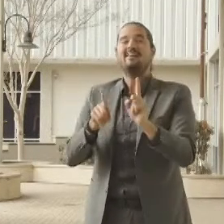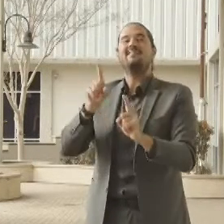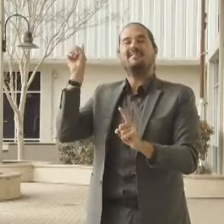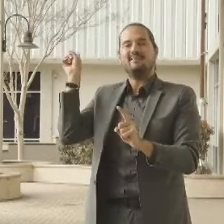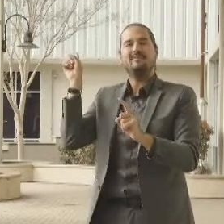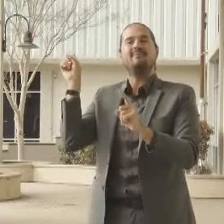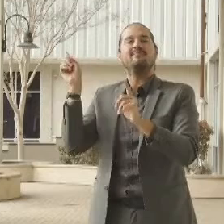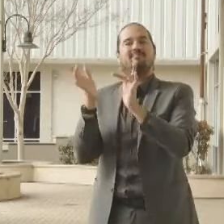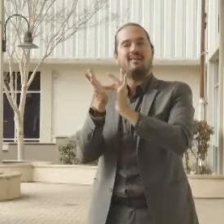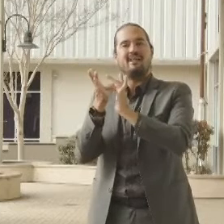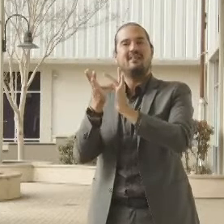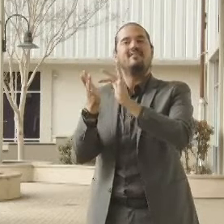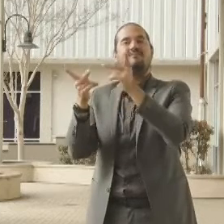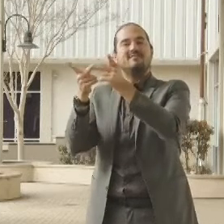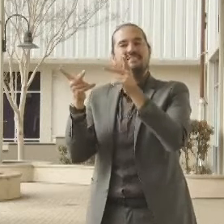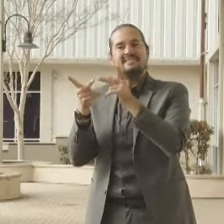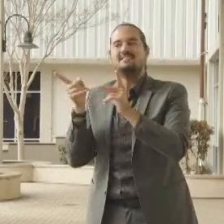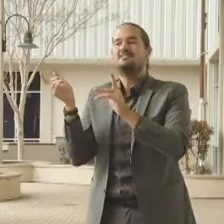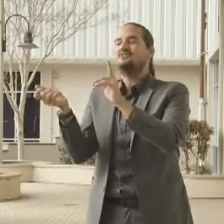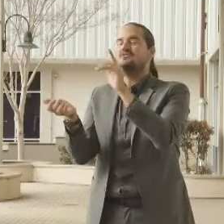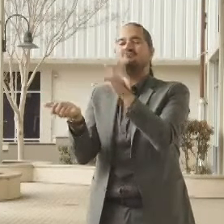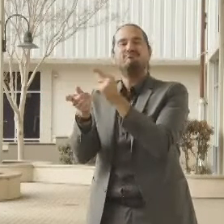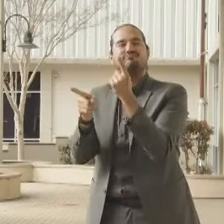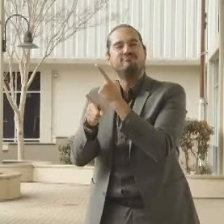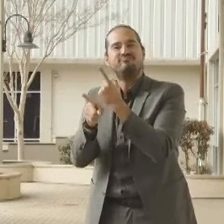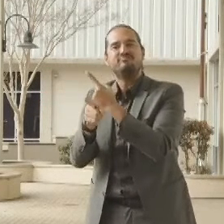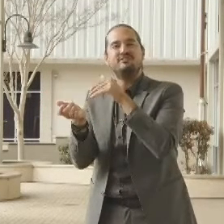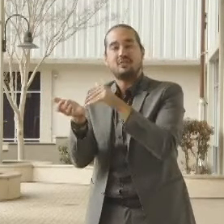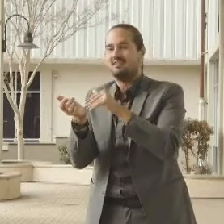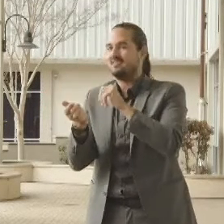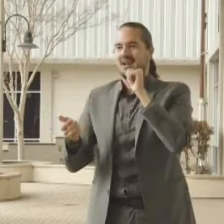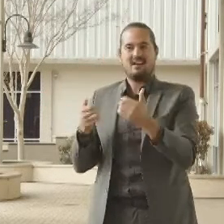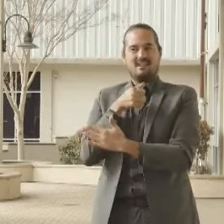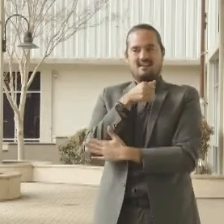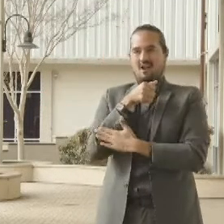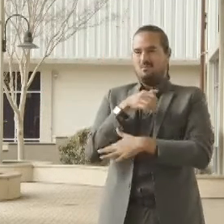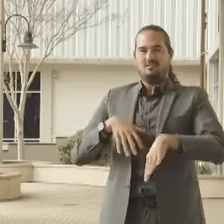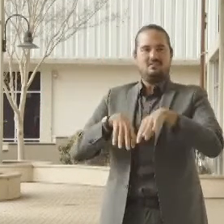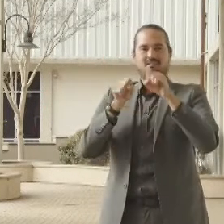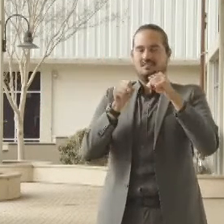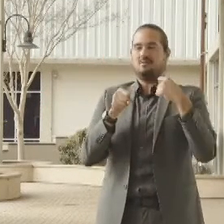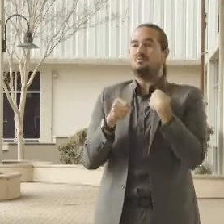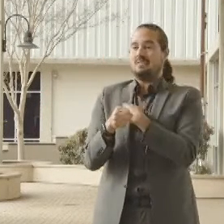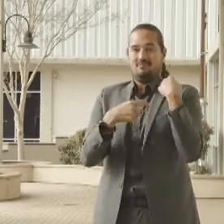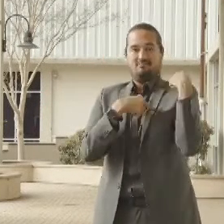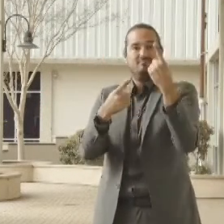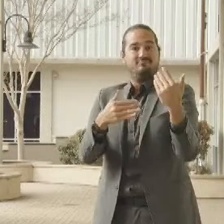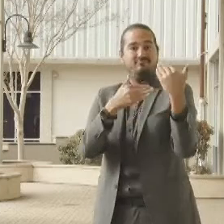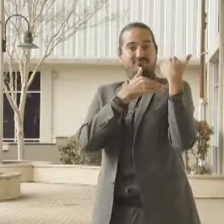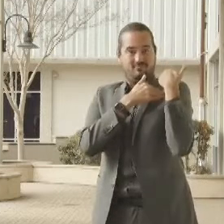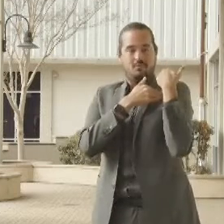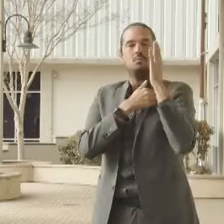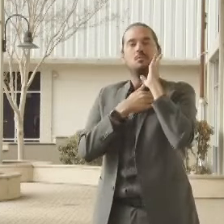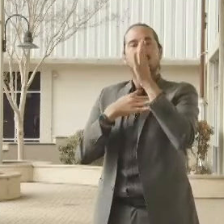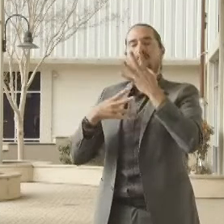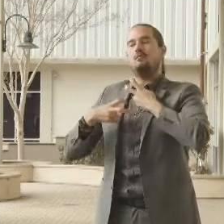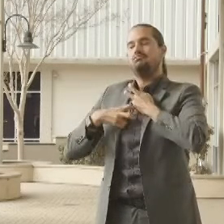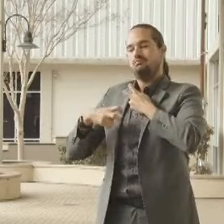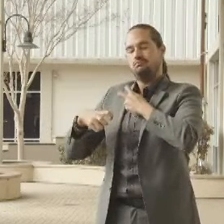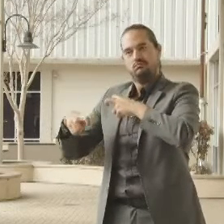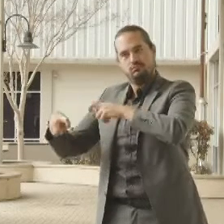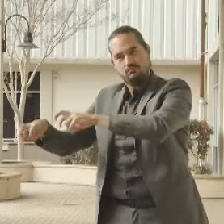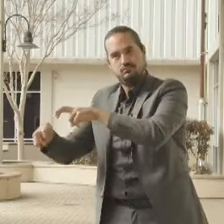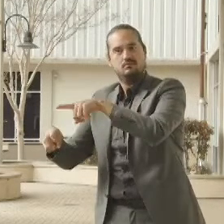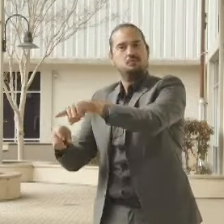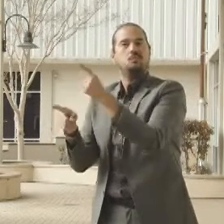county's role will over time transition back to our traditional role, which is ensuring that those with barriers